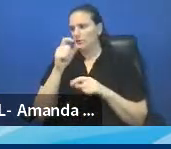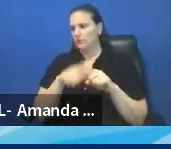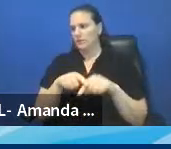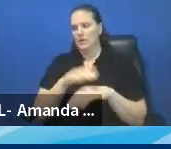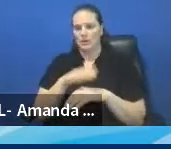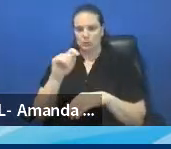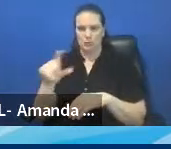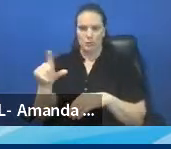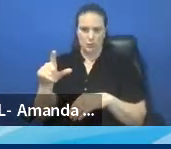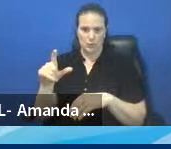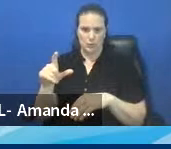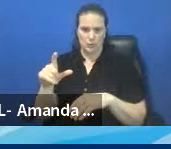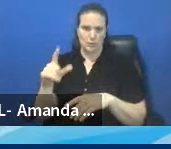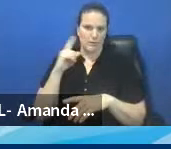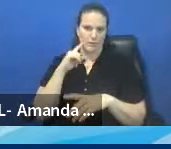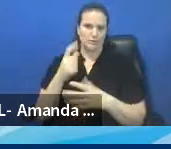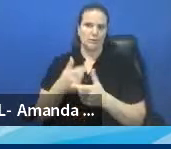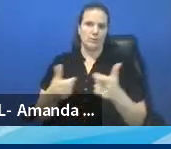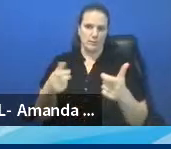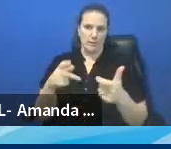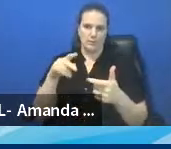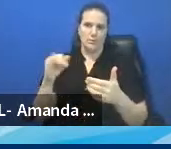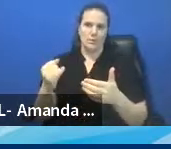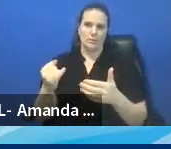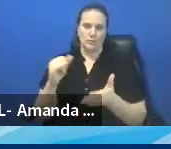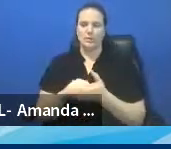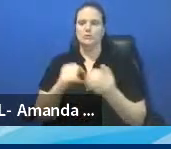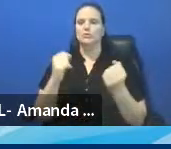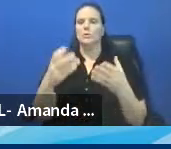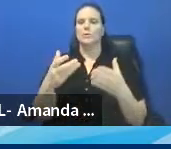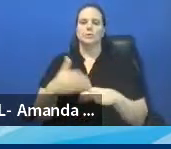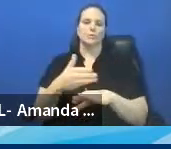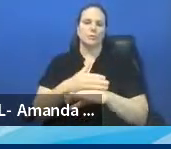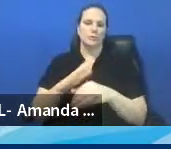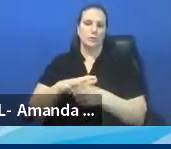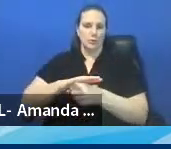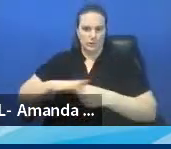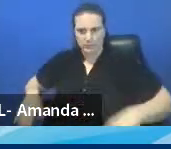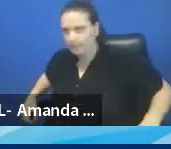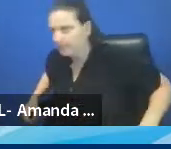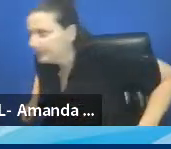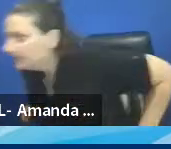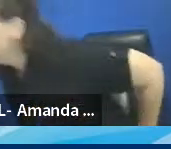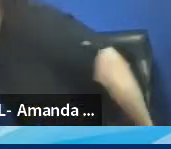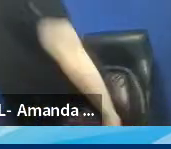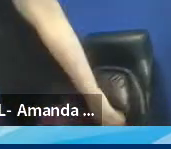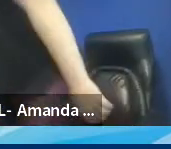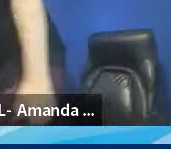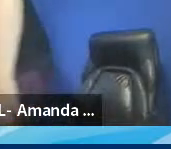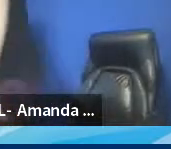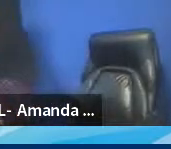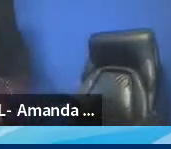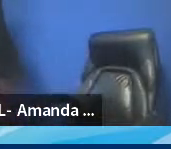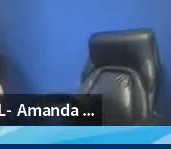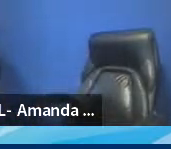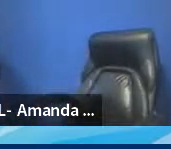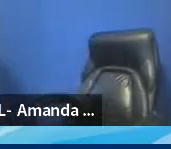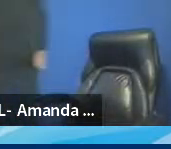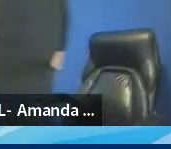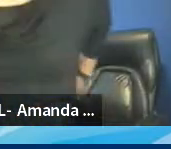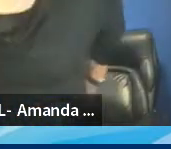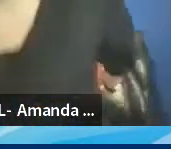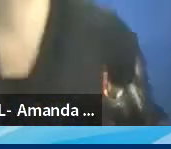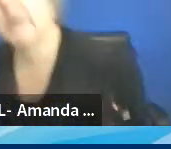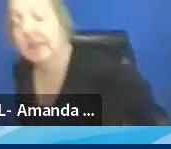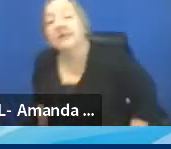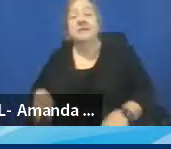tolling for such a big project that's going to bring so many improvements to the region. But secondary to that, the pieces that you can